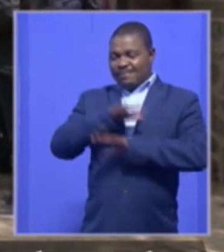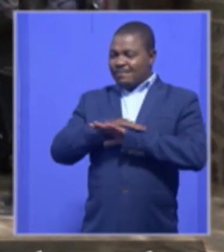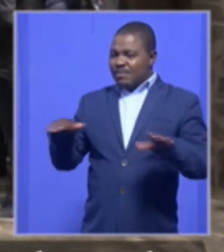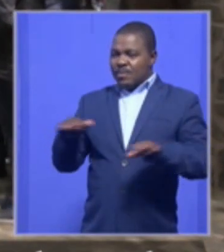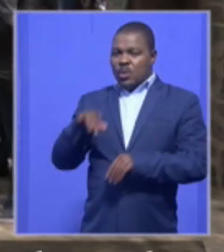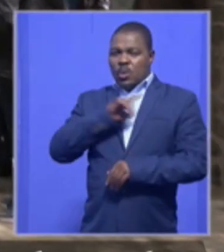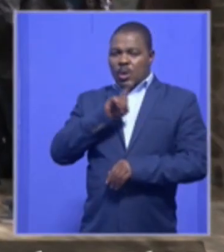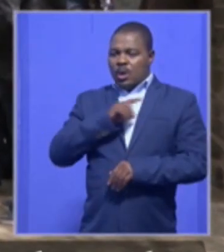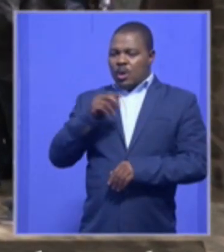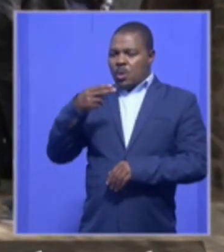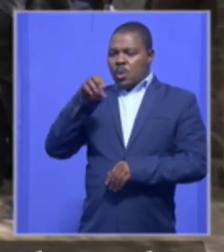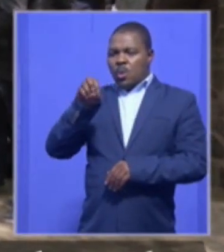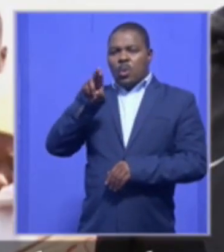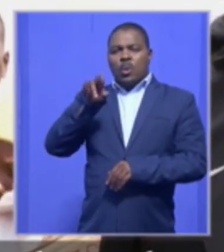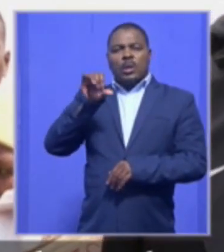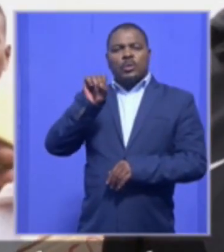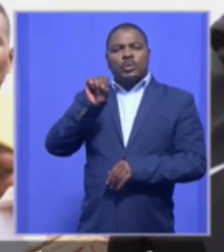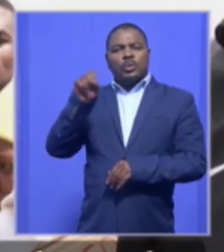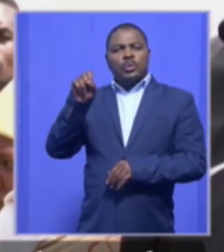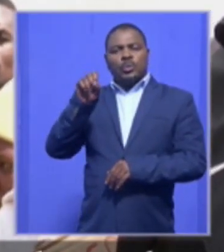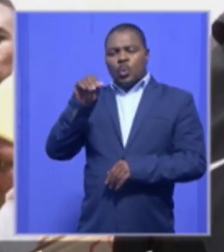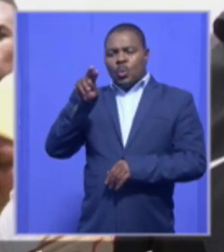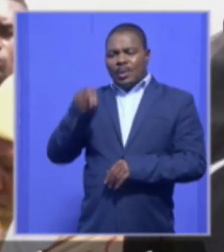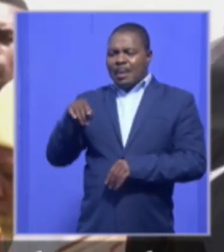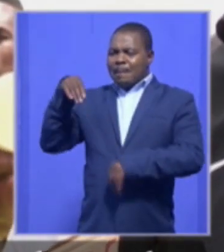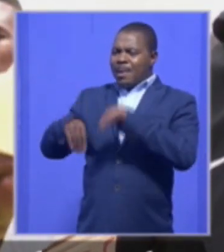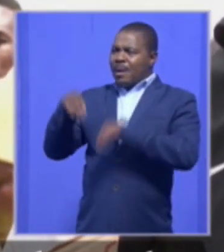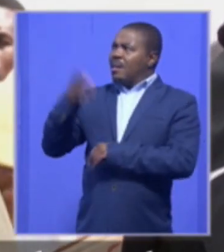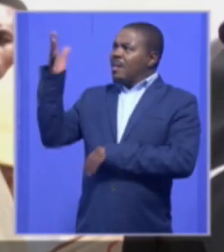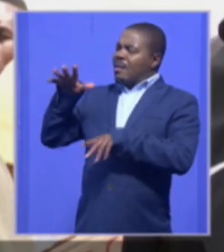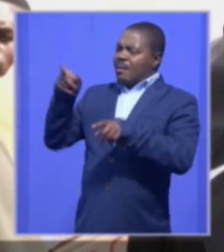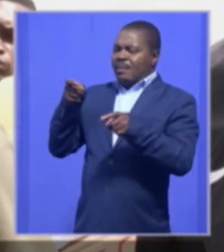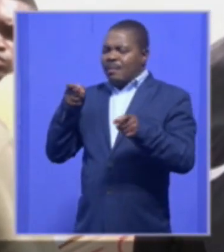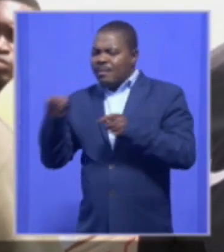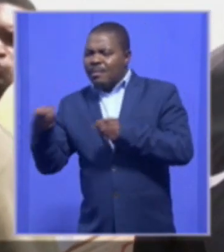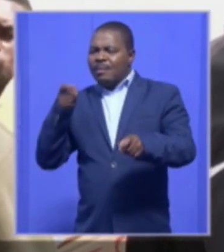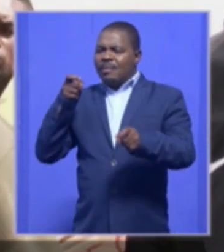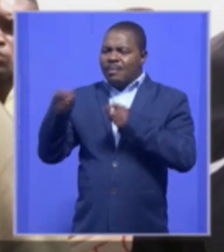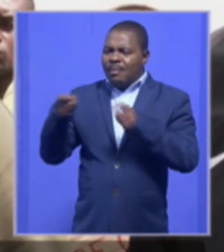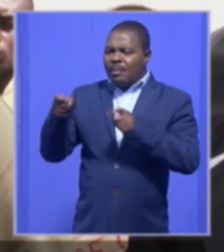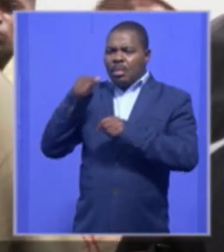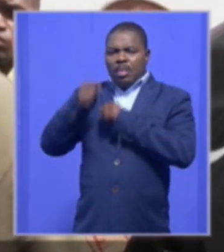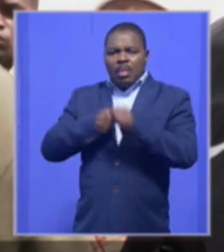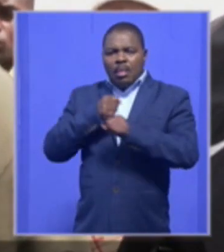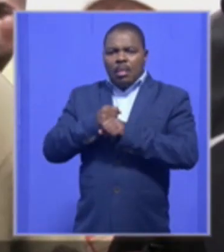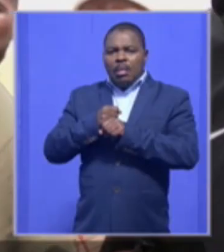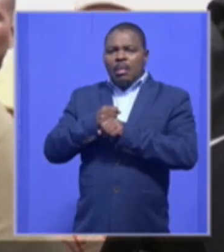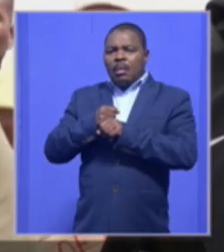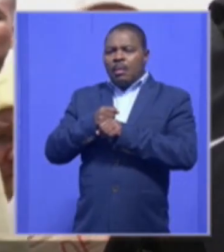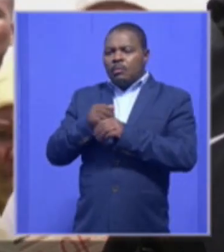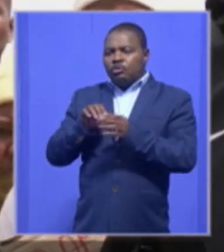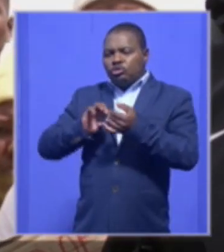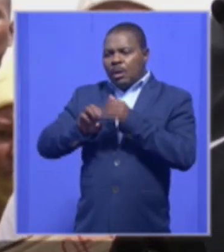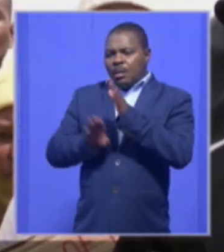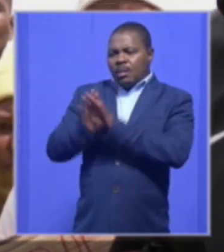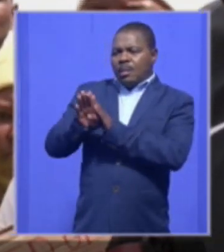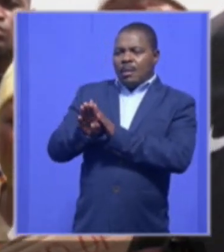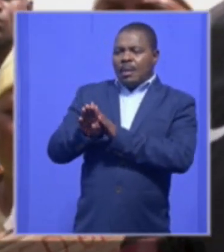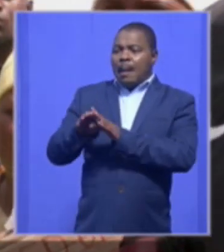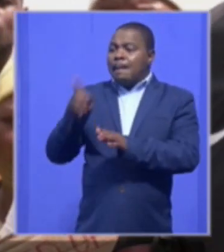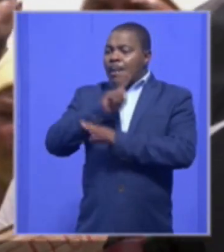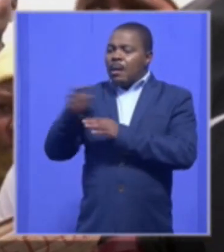Horizon Chrome Mine kana in business rescue for 7 years. Mare ba ntsha di million mo motseng wa rona di tsamaya. Ba pallwa le ke